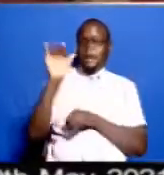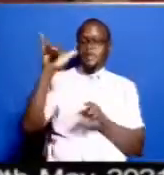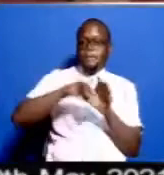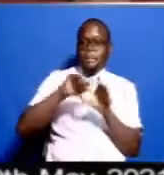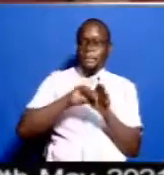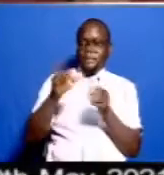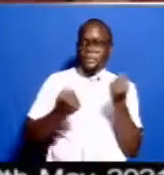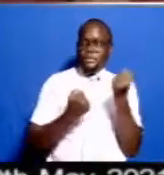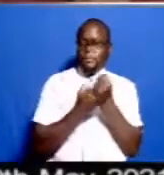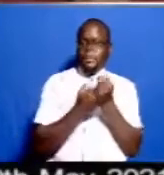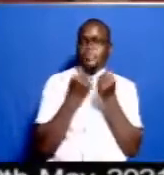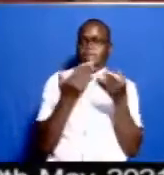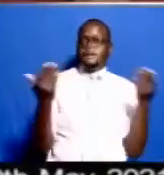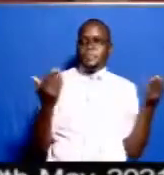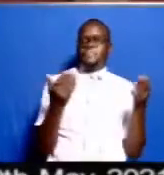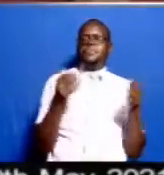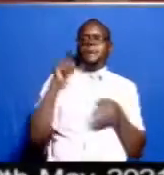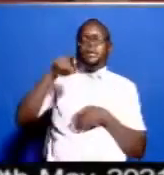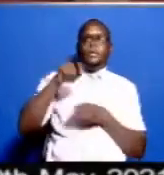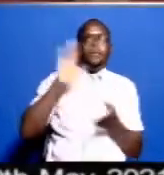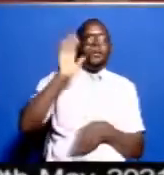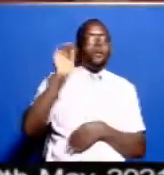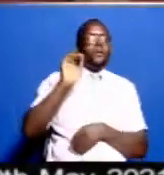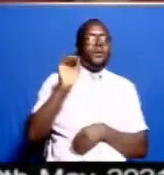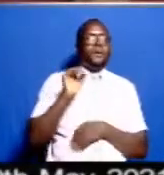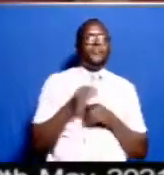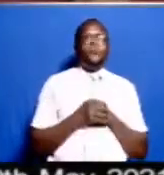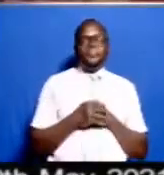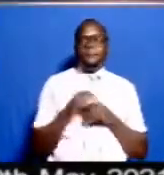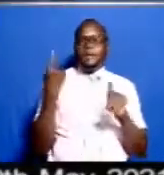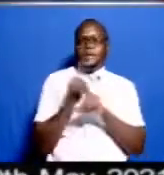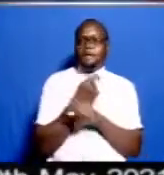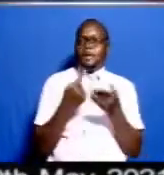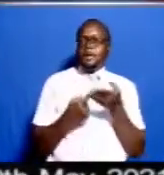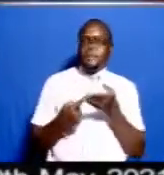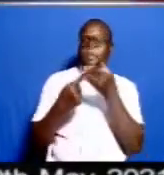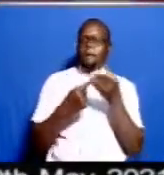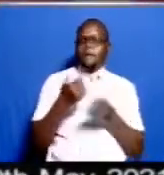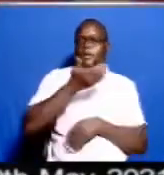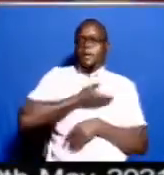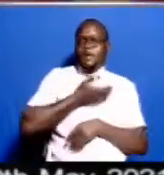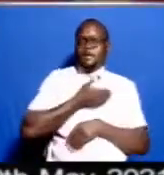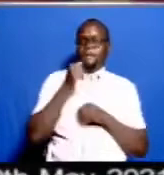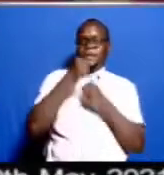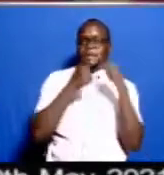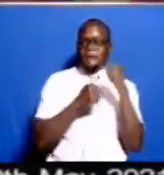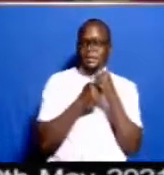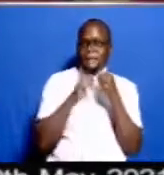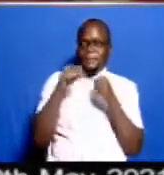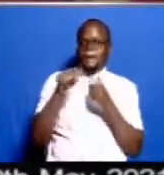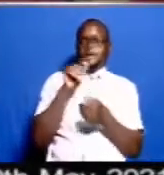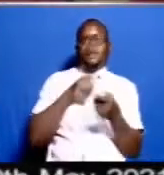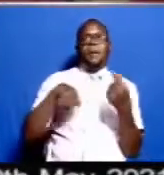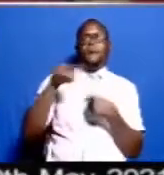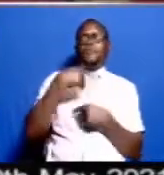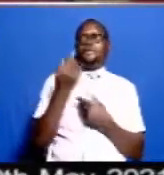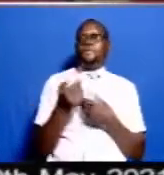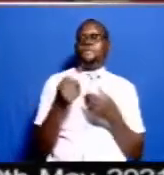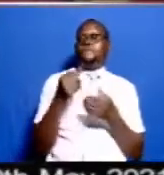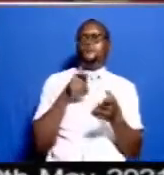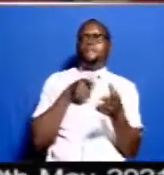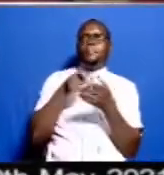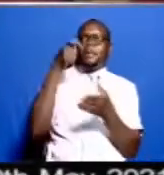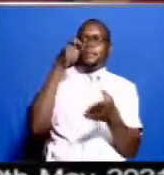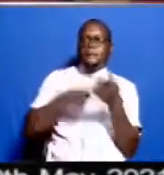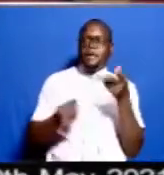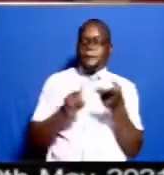we support this thing, we don't need to debate much of it. It's a different debate from the ownership structure. This is about minimum tax